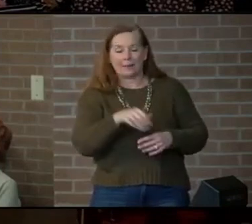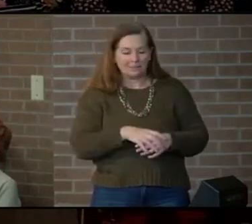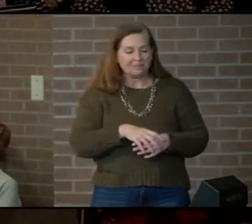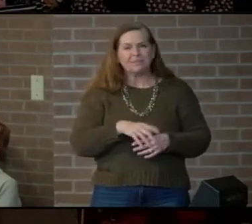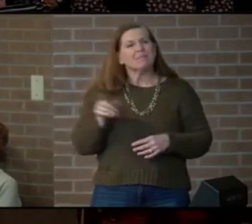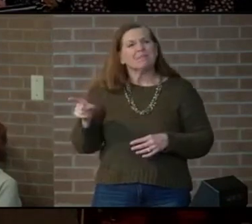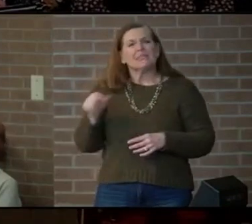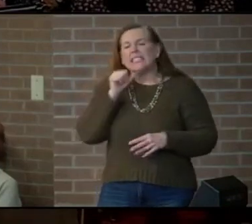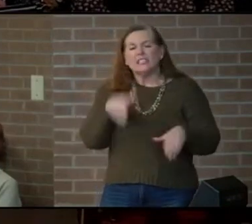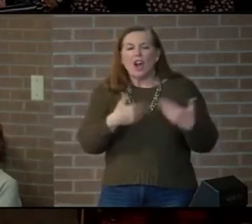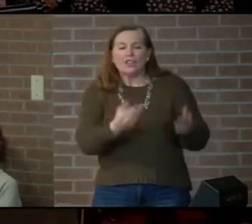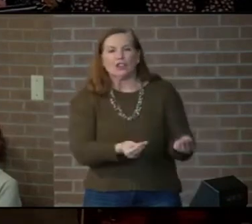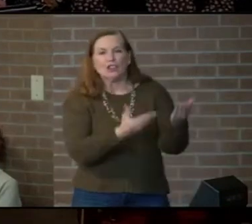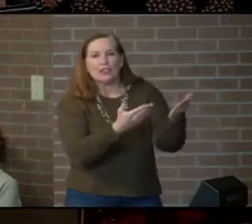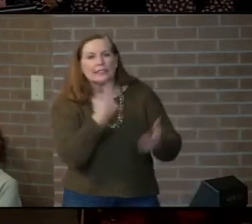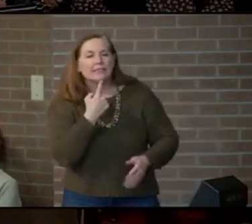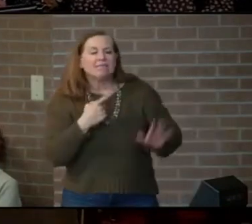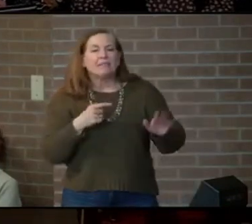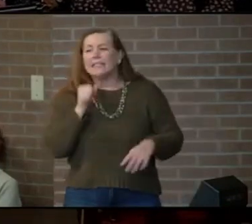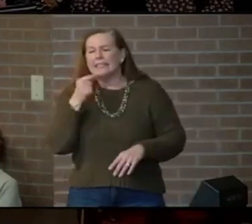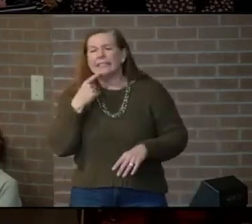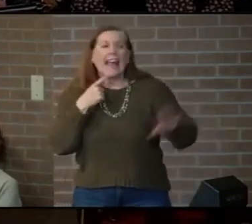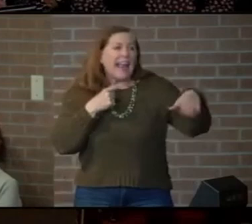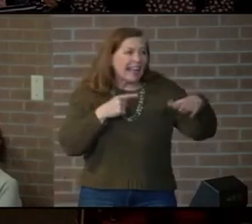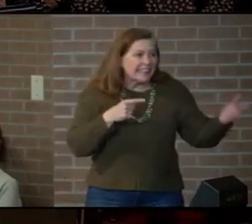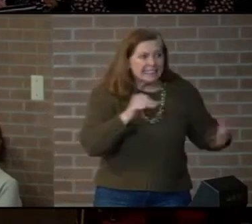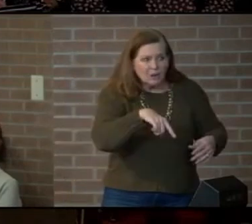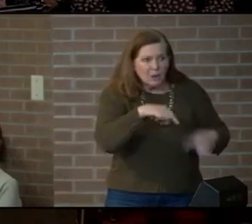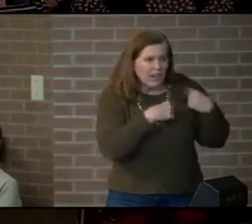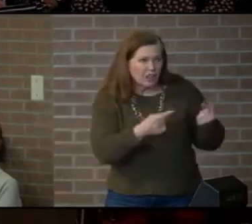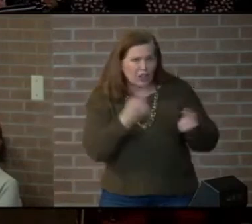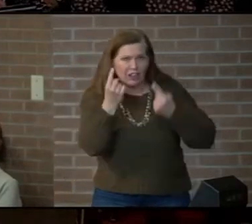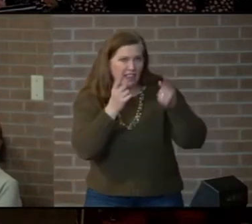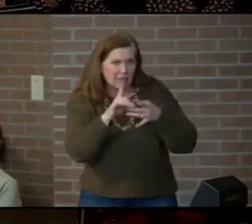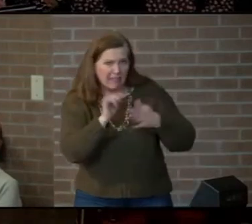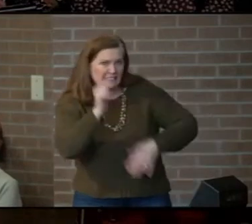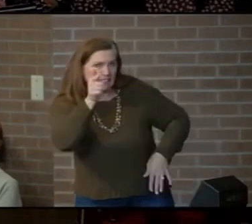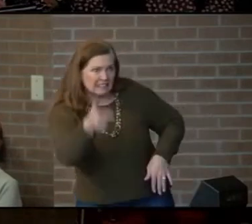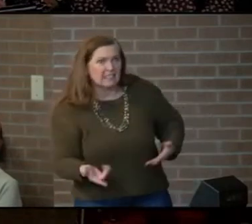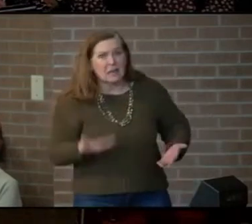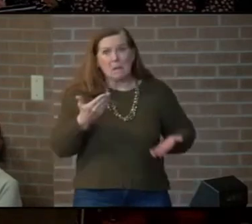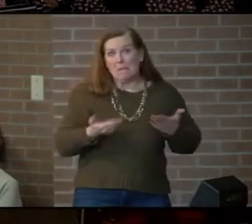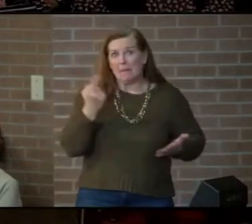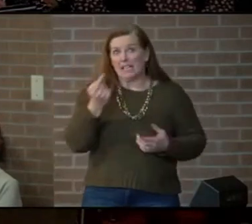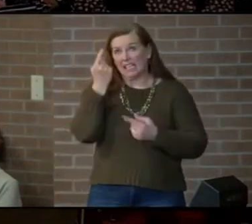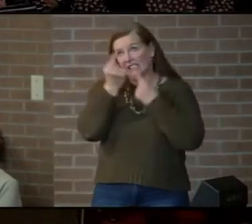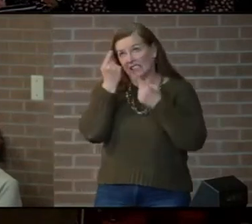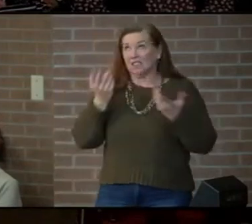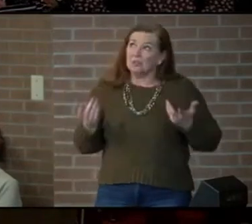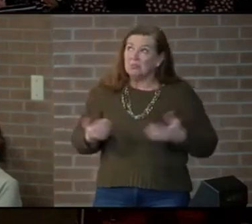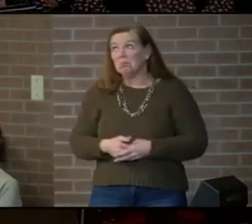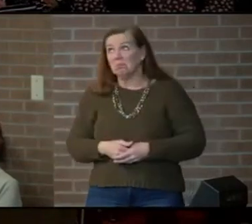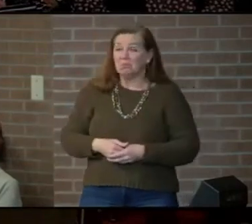them a suggestion. He doesn't say, hey guys, you know what? If you ever get around to thinking about it, you might want to just consider, I don't know,